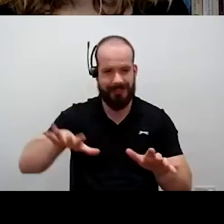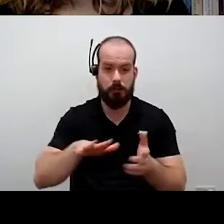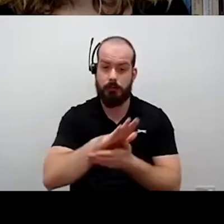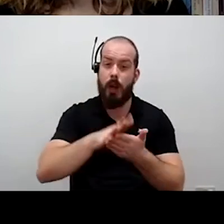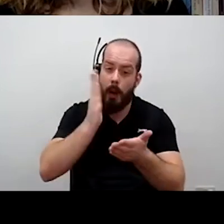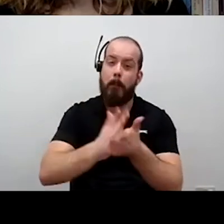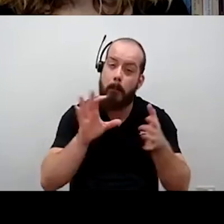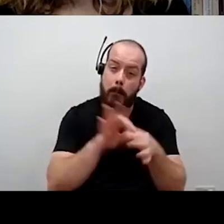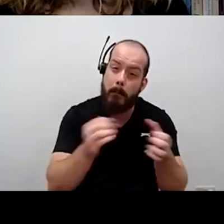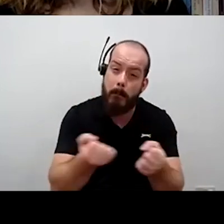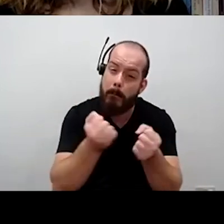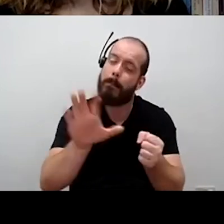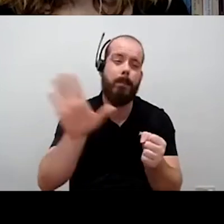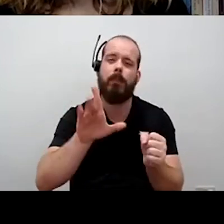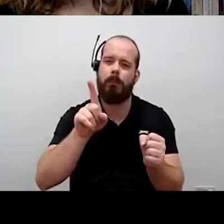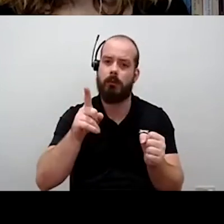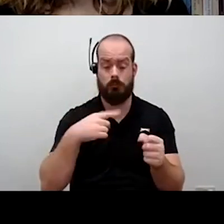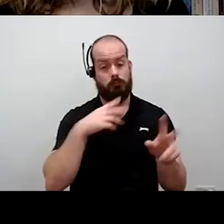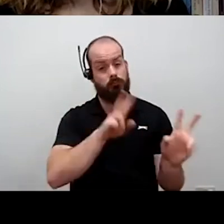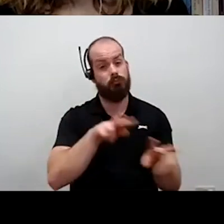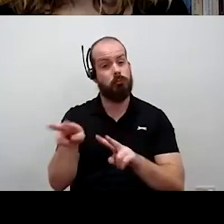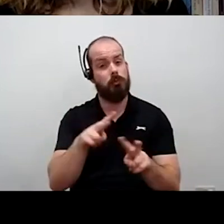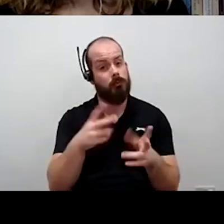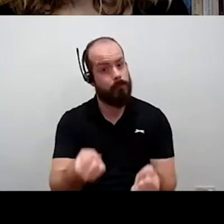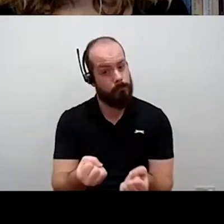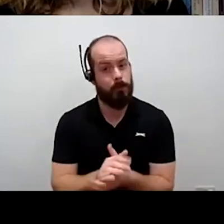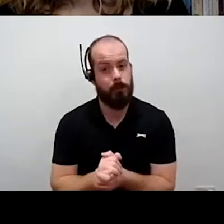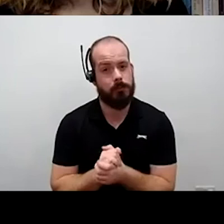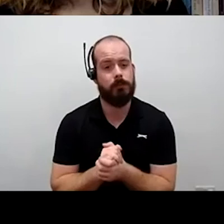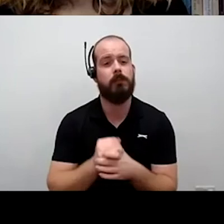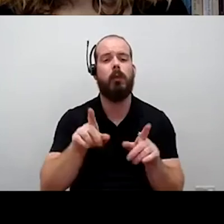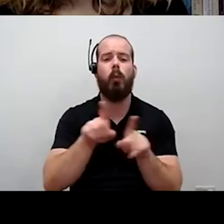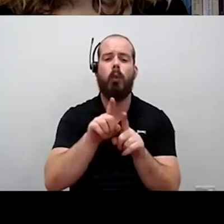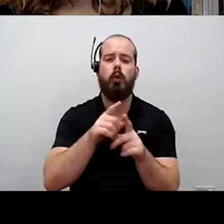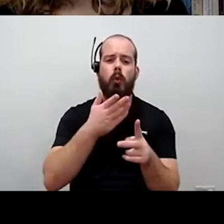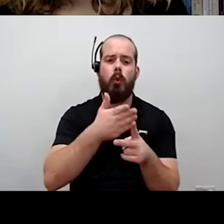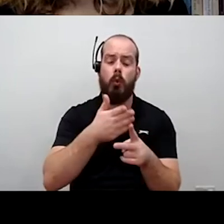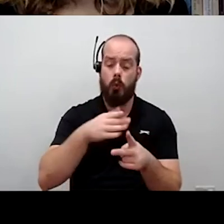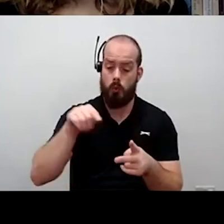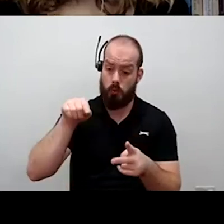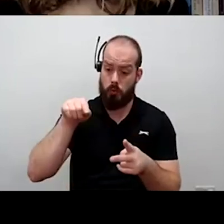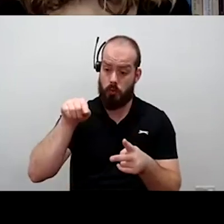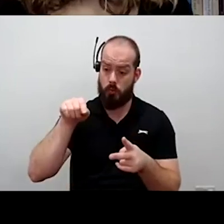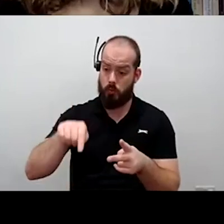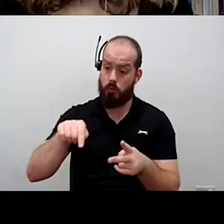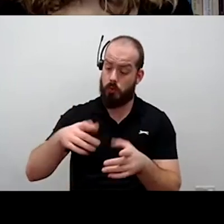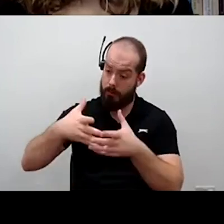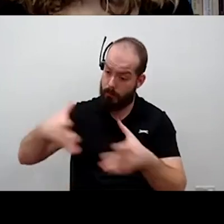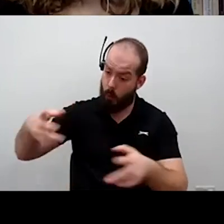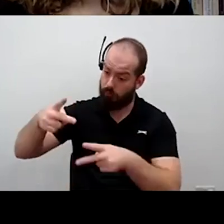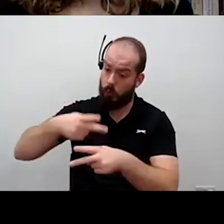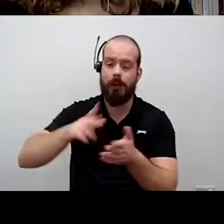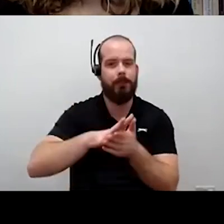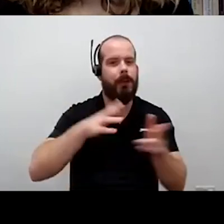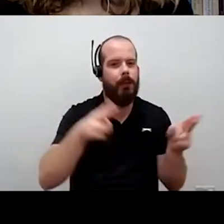just associations, but what you can show also is that uptake of renewables varies inversely with uptake of nuclear. So on